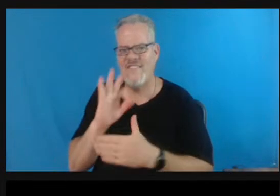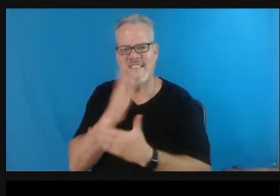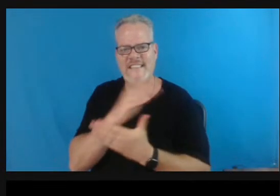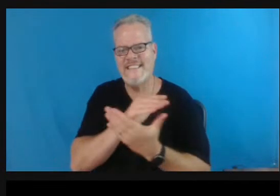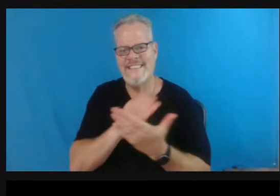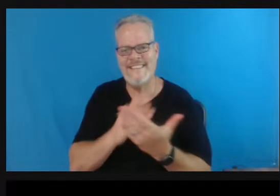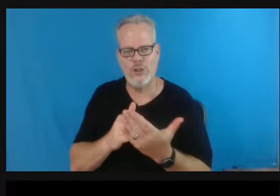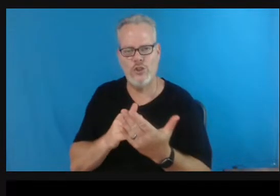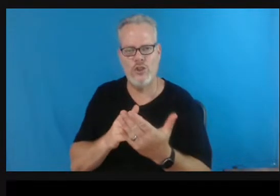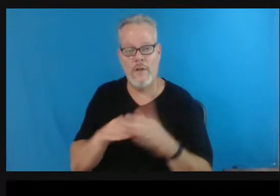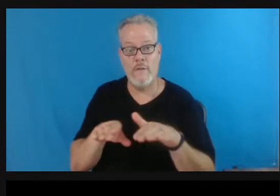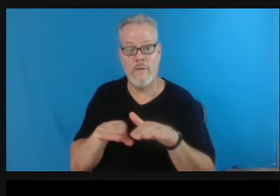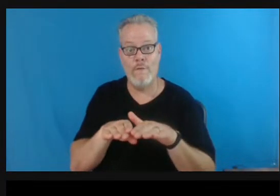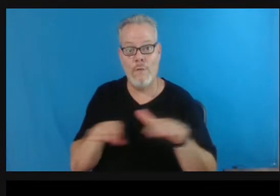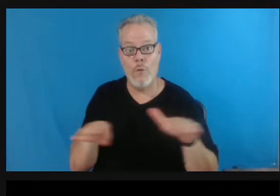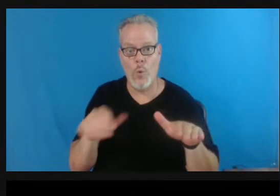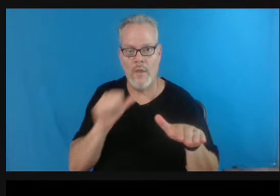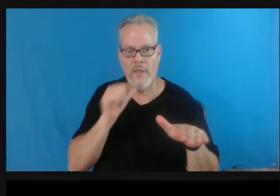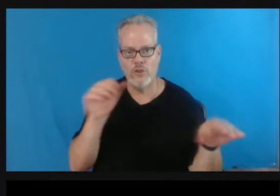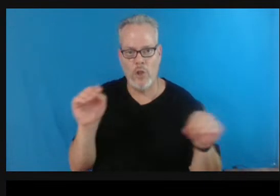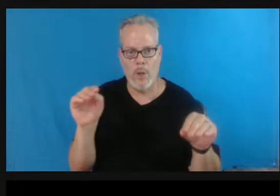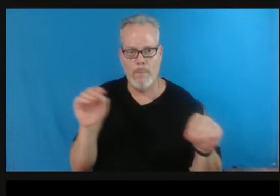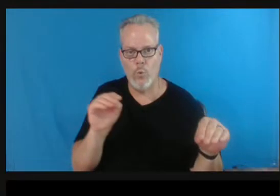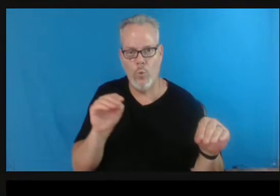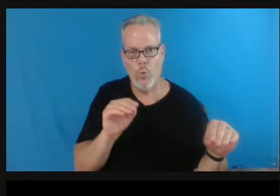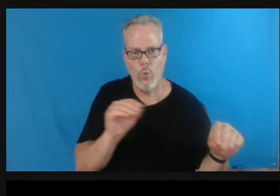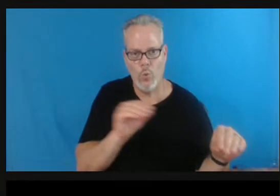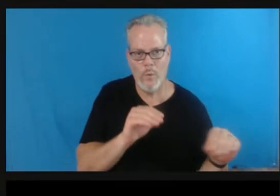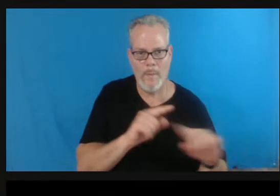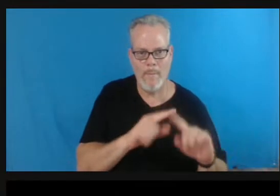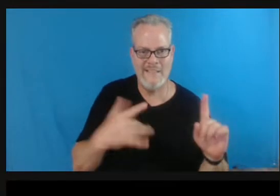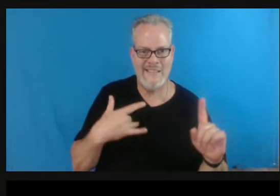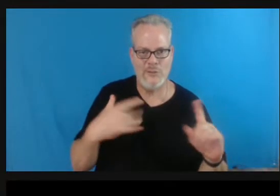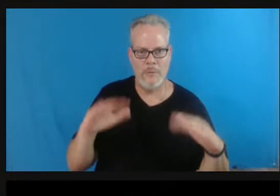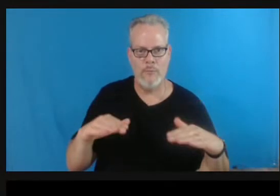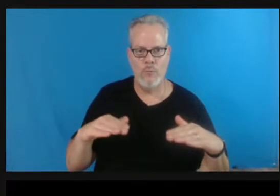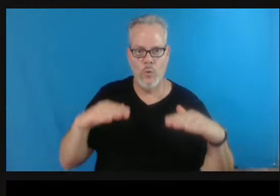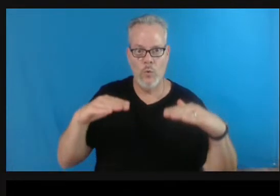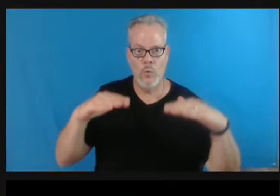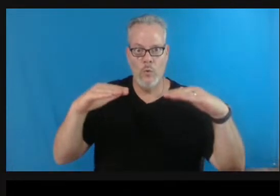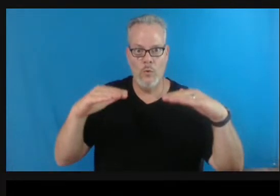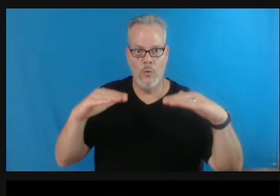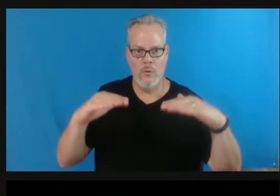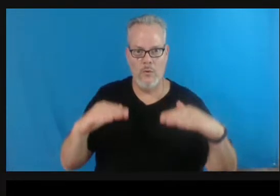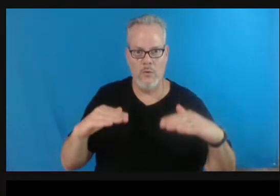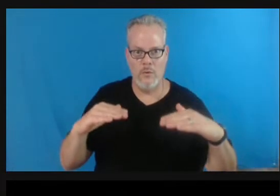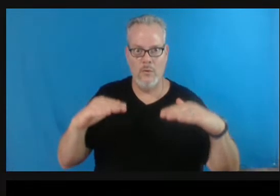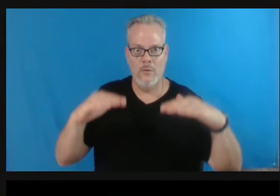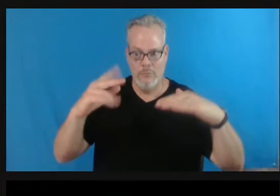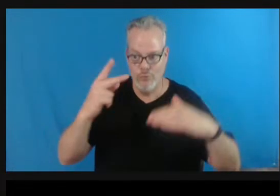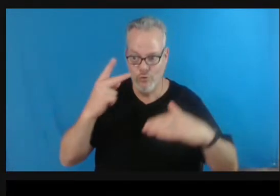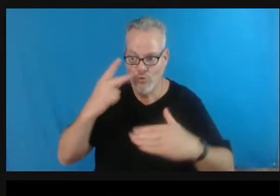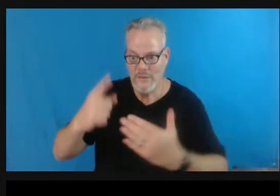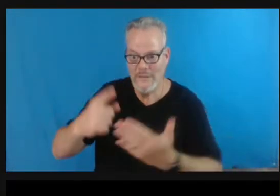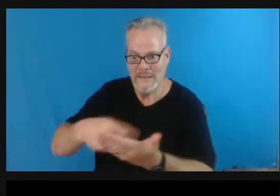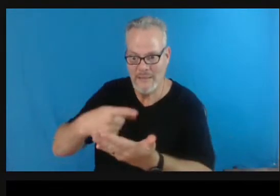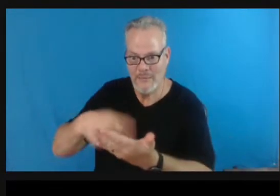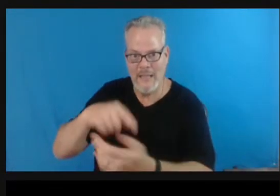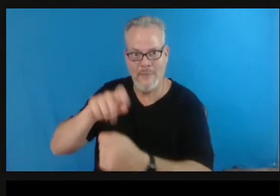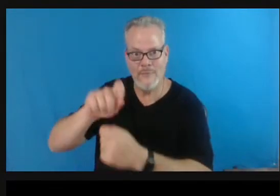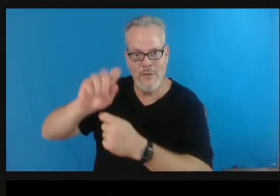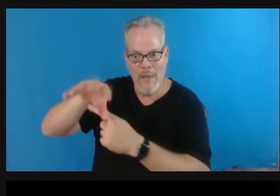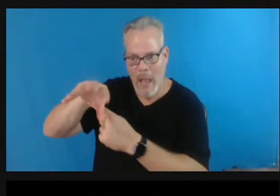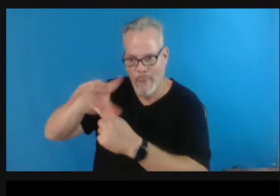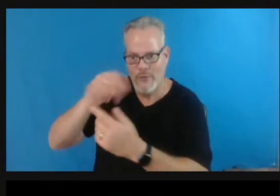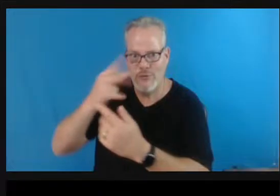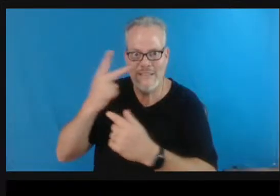lava floor that's not moving as readily, but it's more rising coherently together, like we saw on the camera sometimes, the whole floor rising up as a big mass. I'm